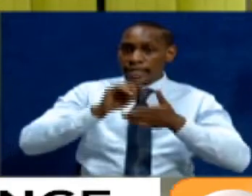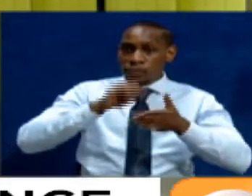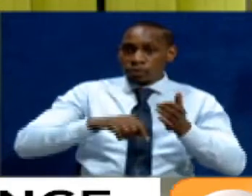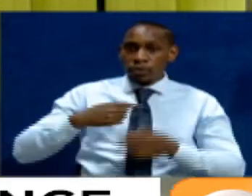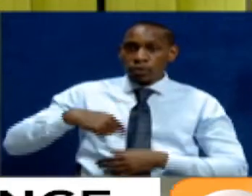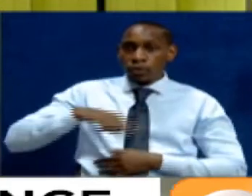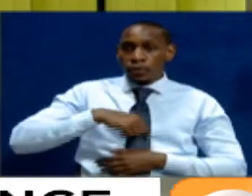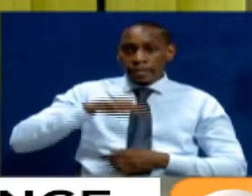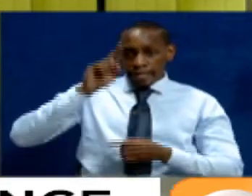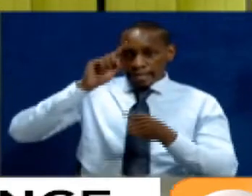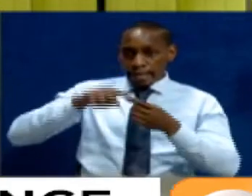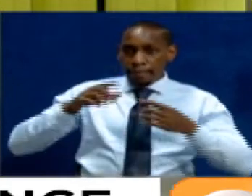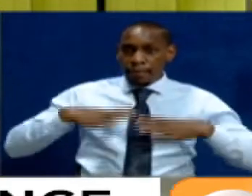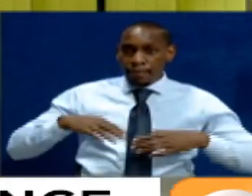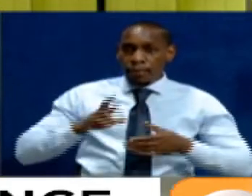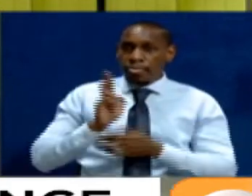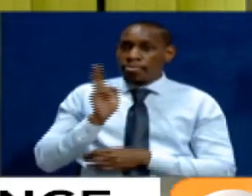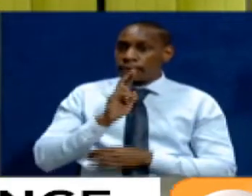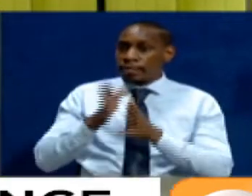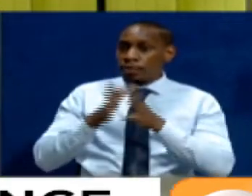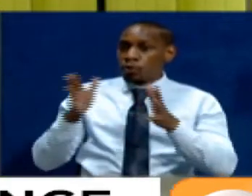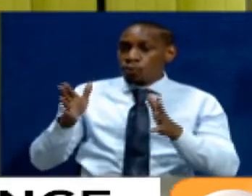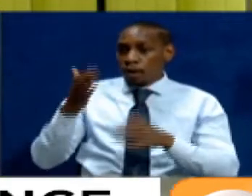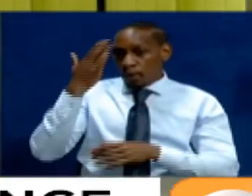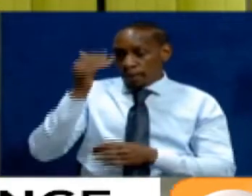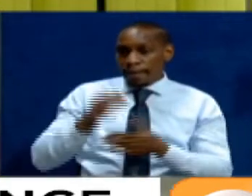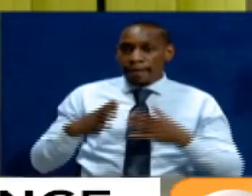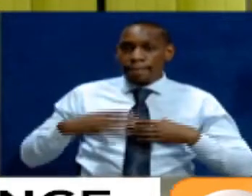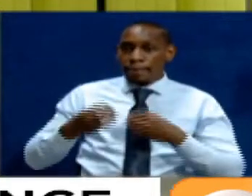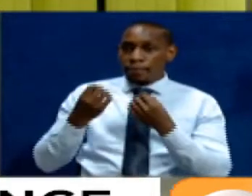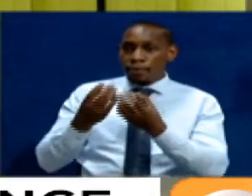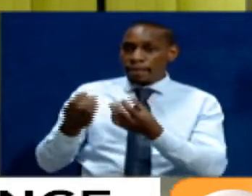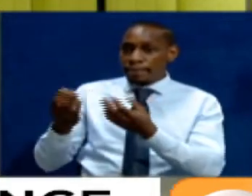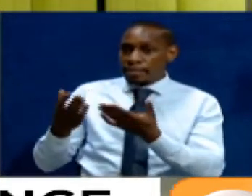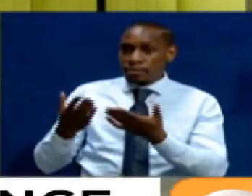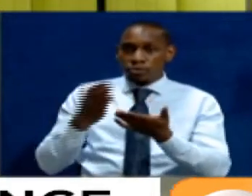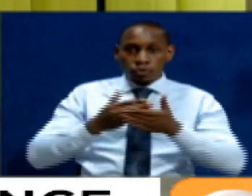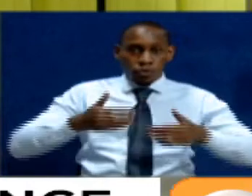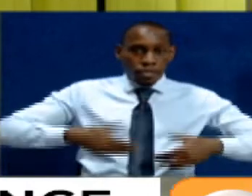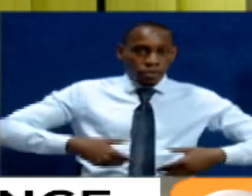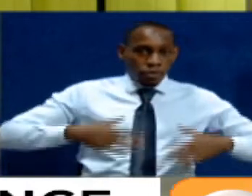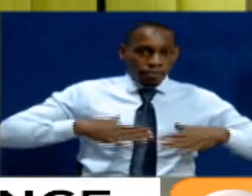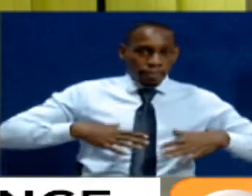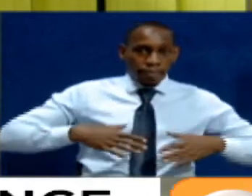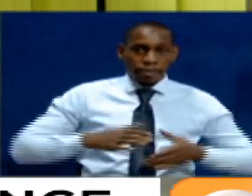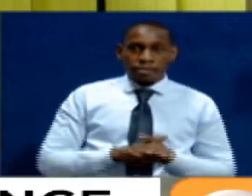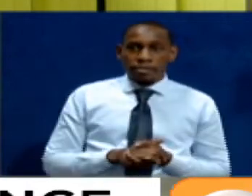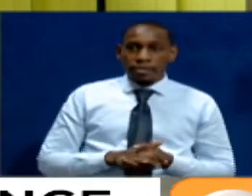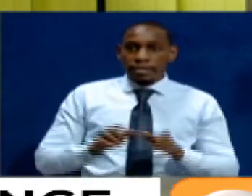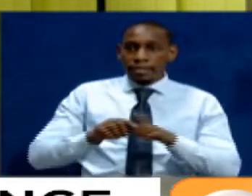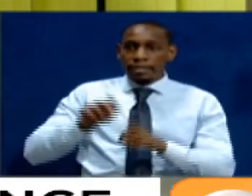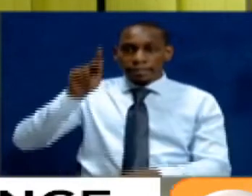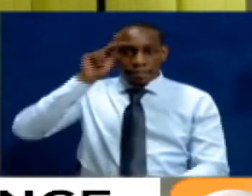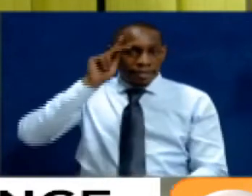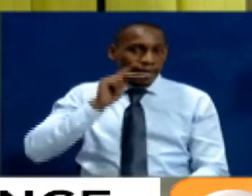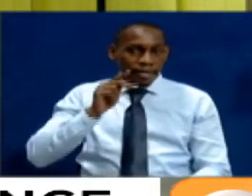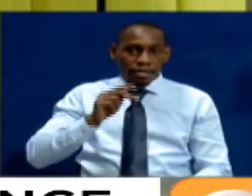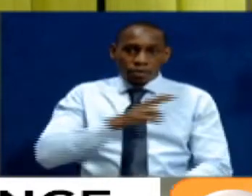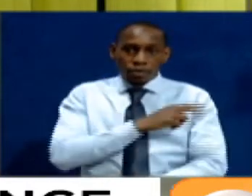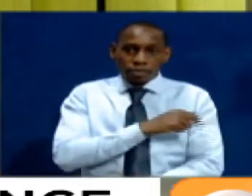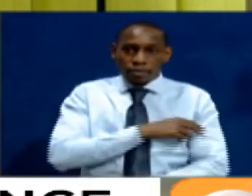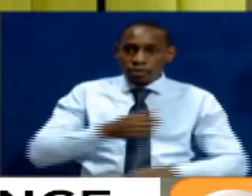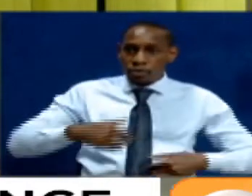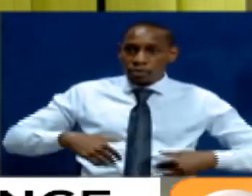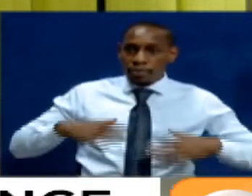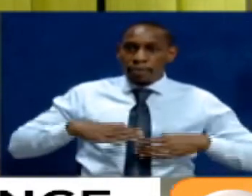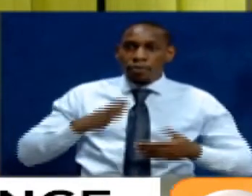we should target the people at the highest risk, because many people I've seen young people even here in Karen Hospital, young people